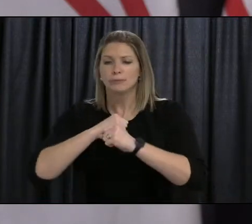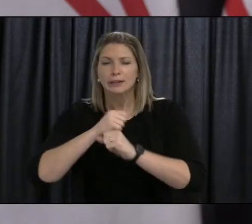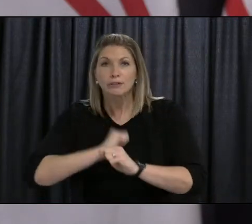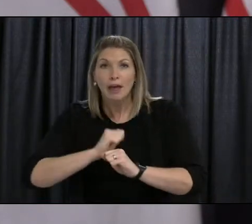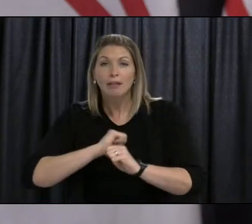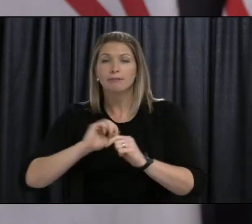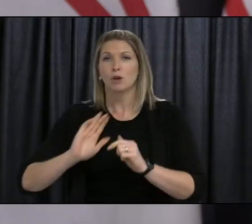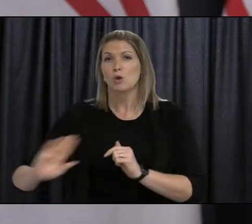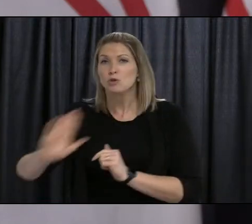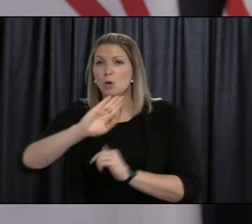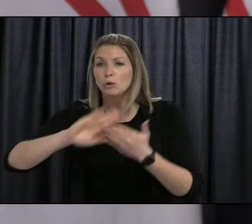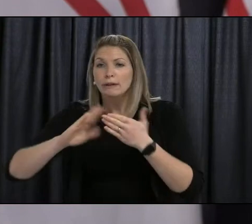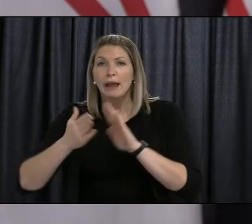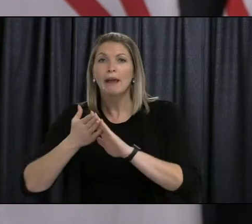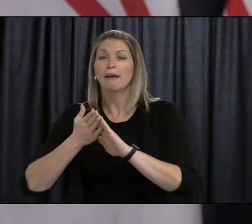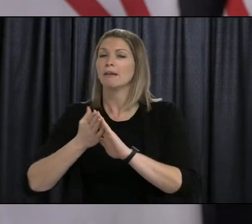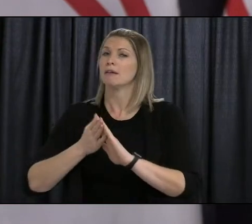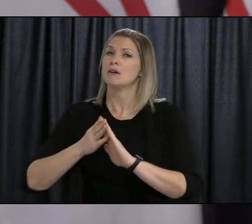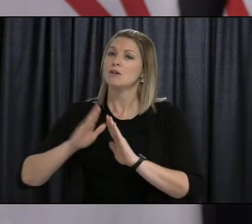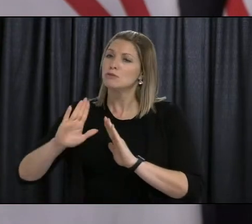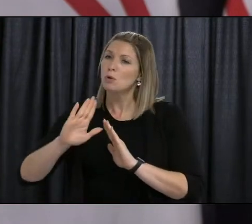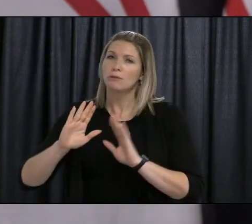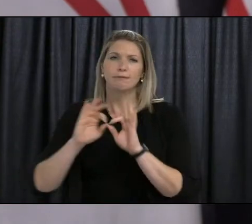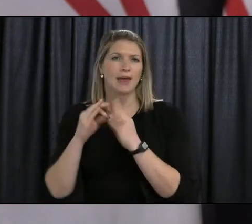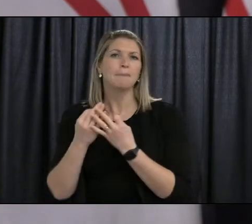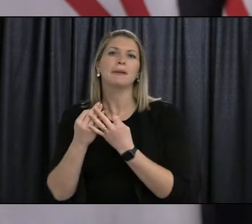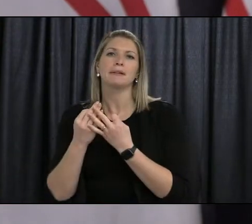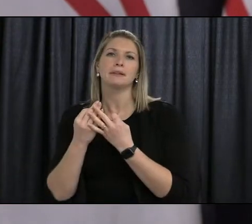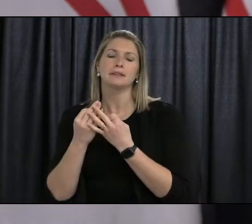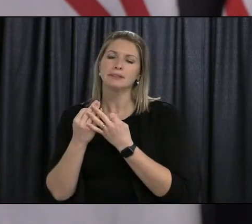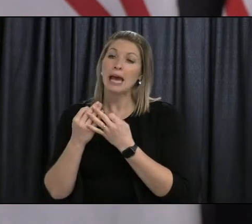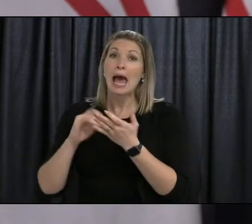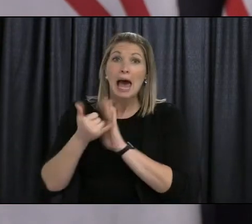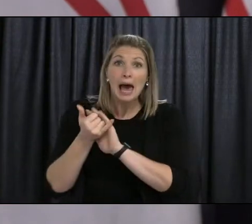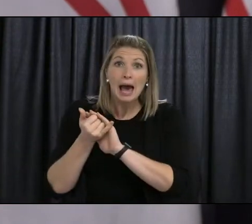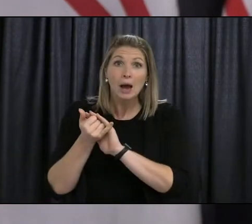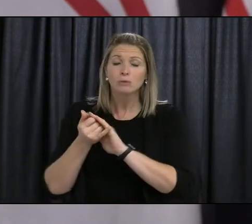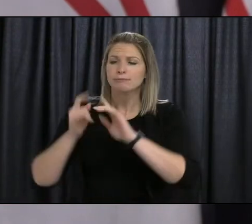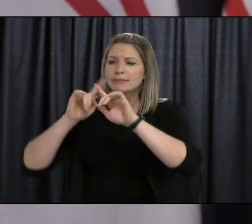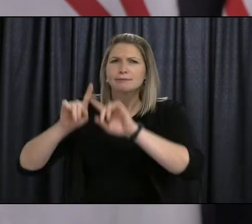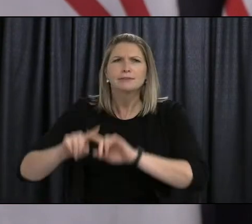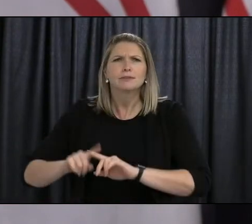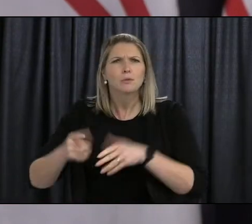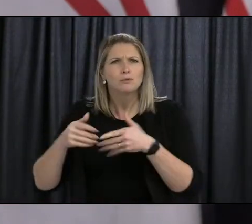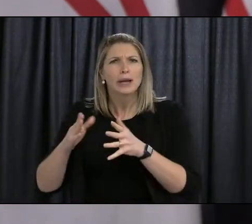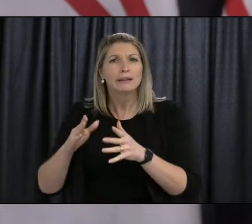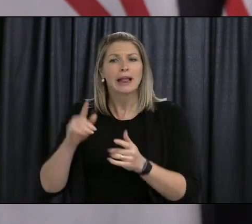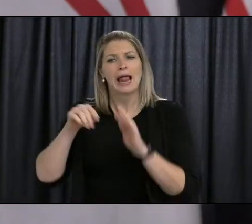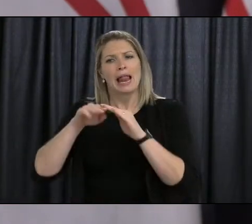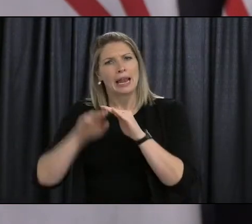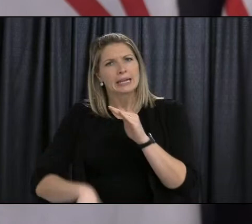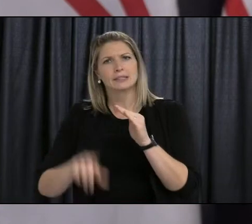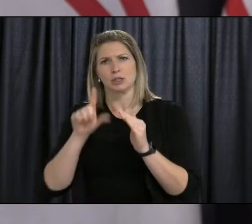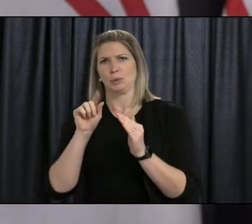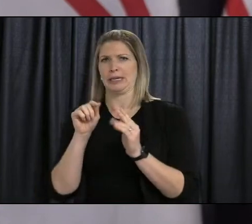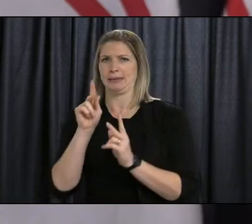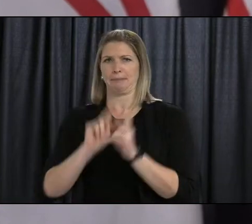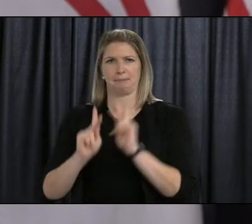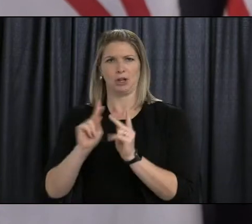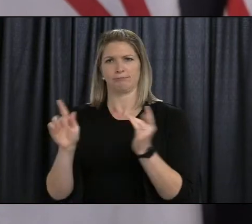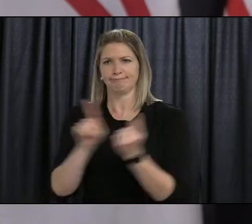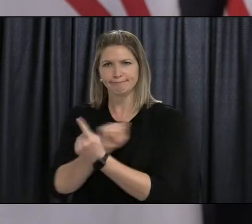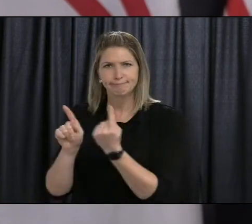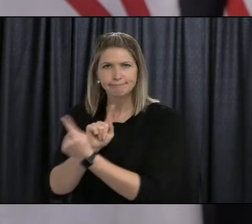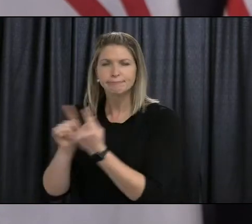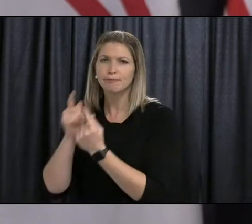community with our layers of protection. Keep your close, consistent contacts to 20 or less. Stay home if you are unwell, even